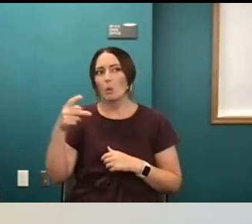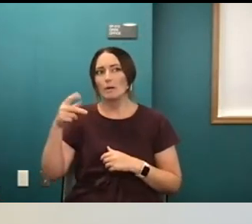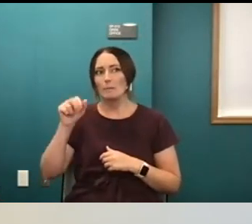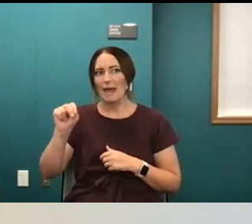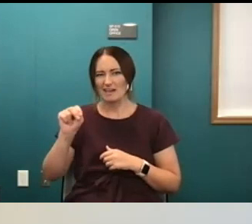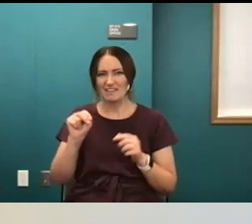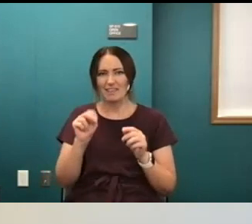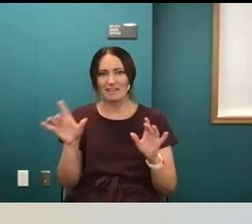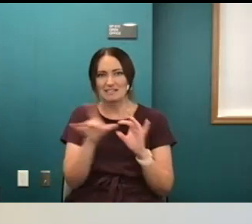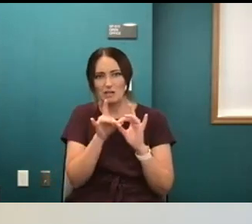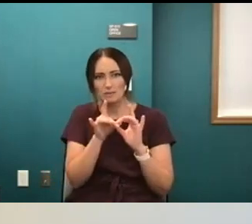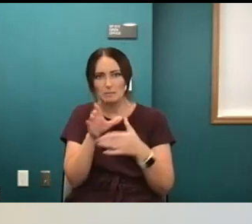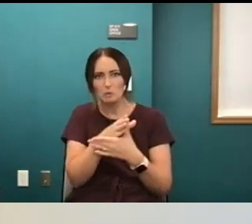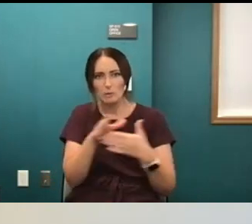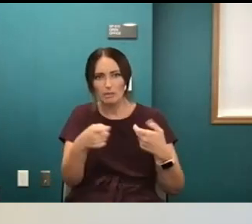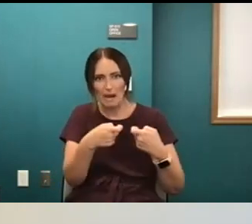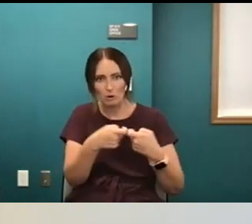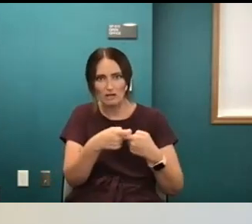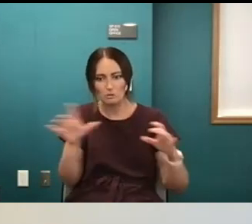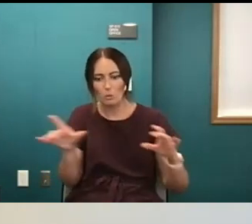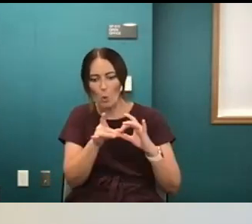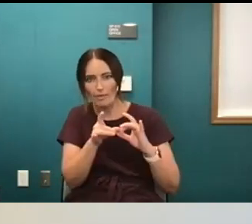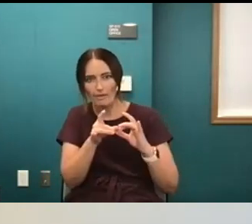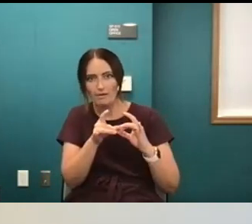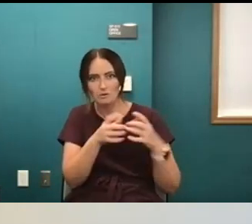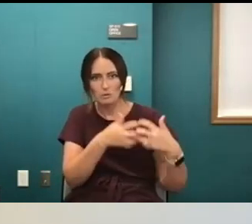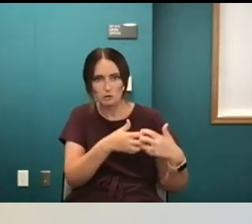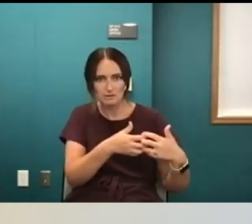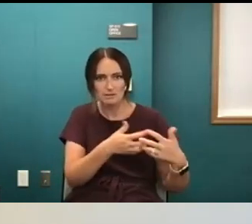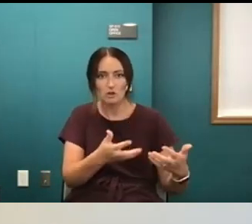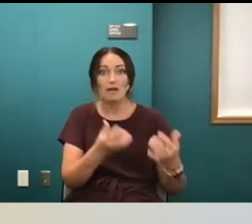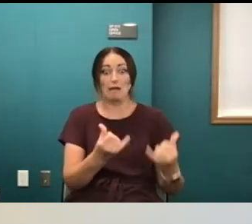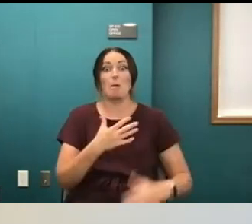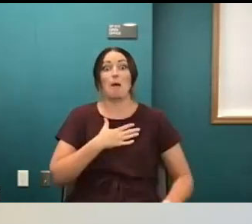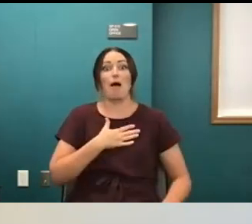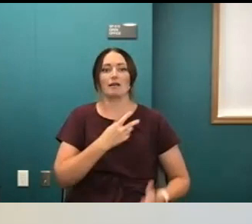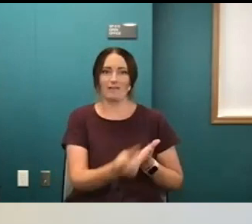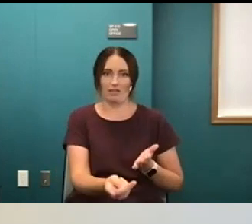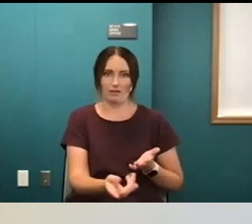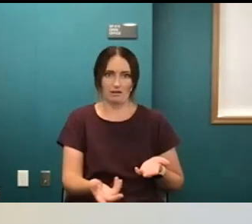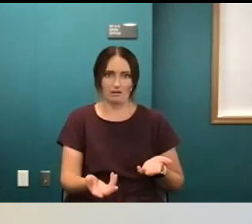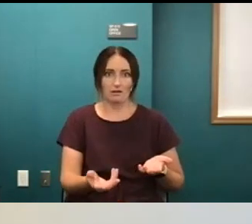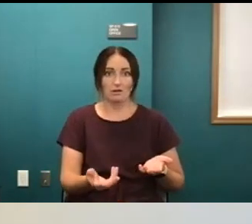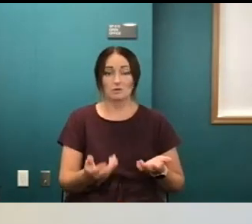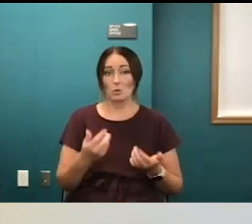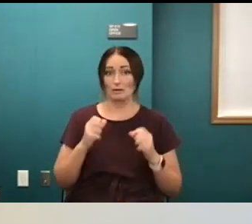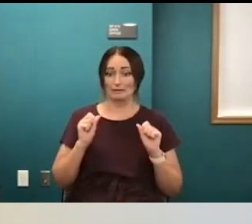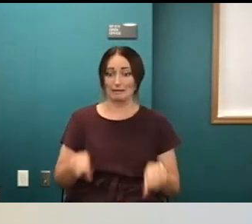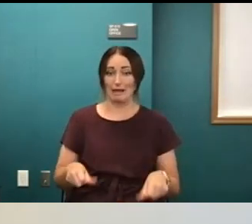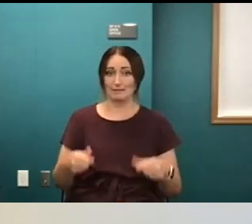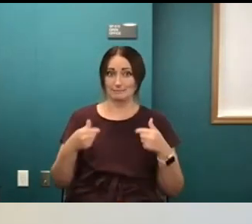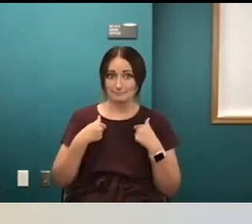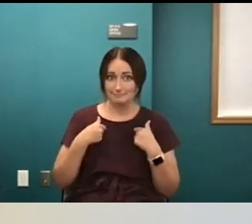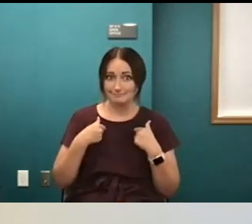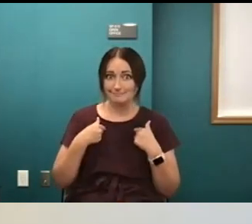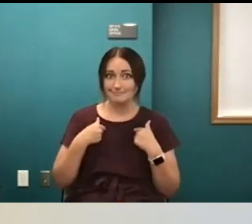the rechargeable battery to hold it on to the processor, and now mine is failing. So is there a way for us to get